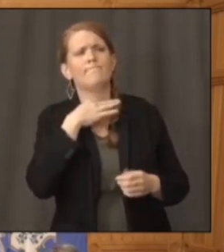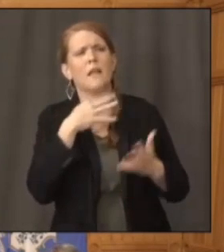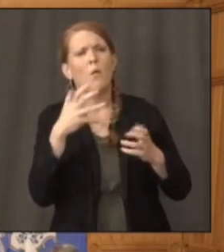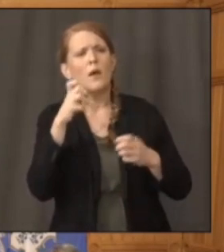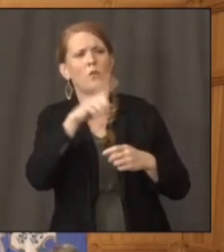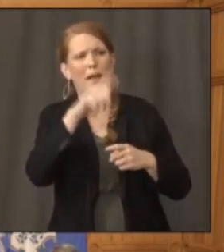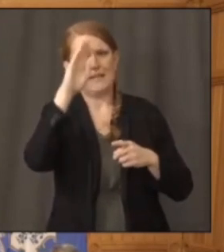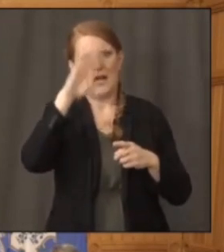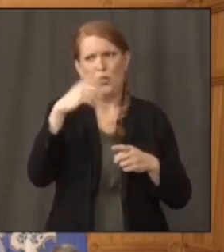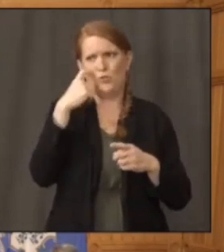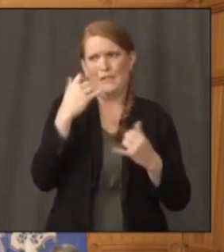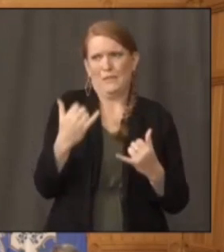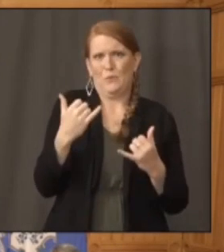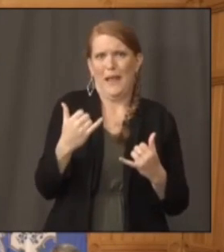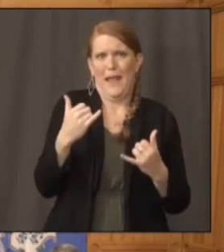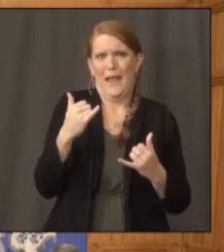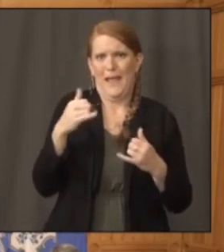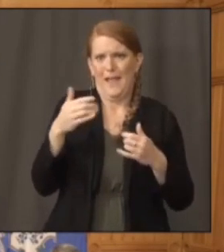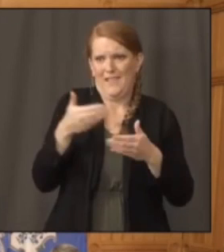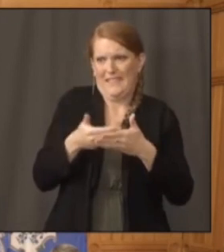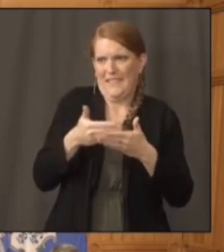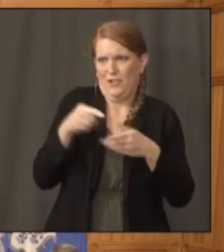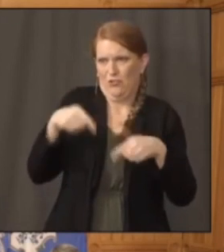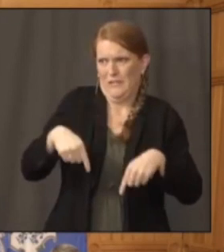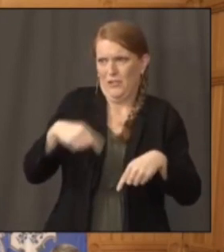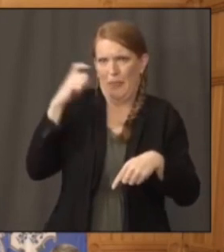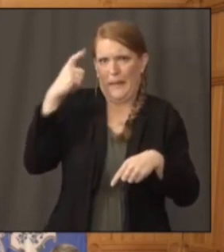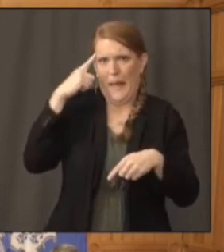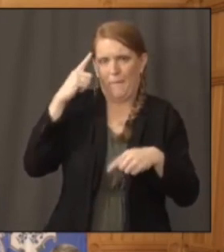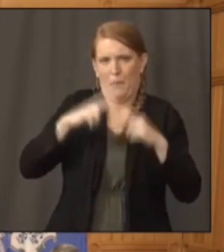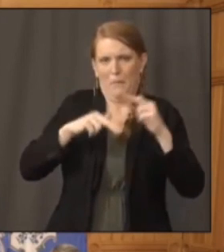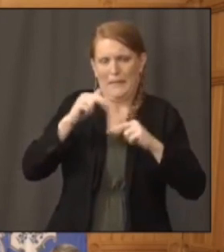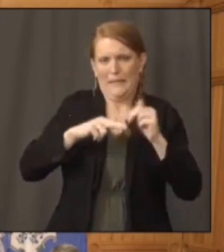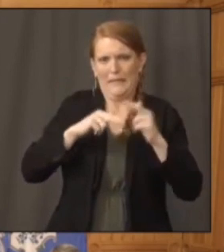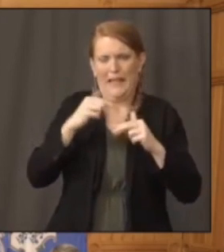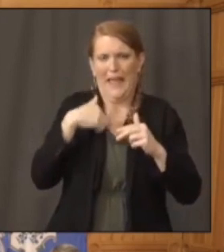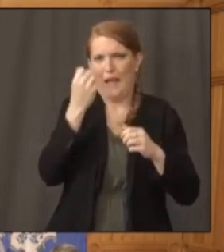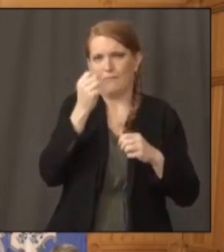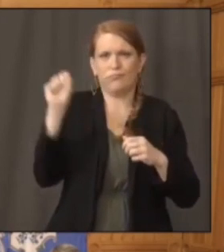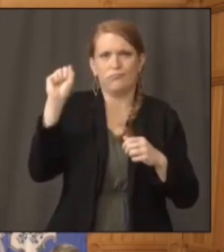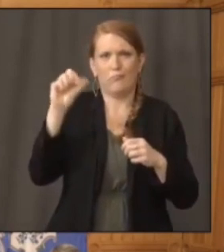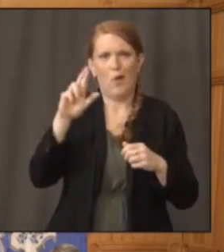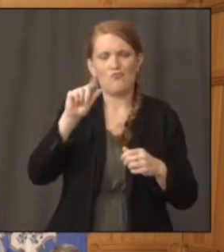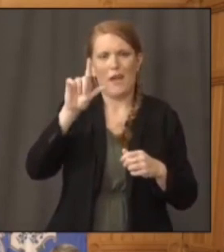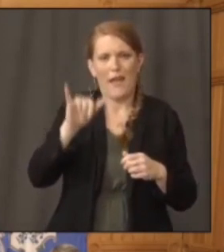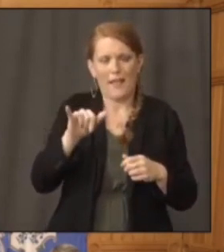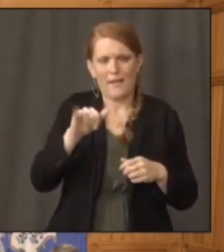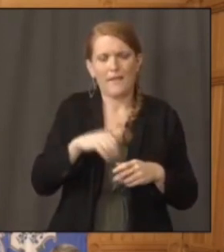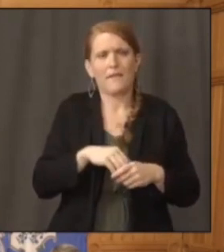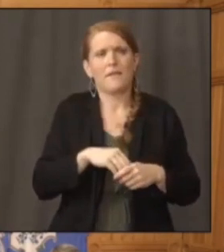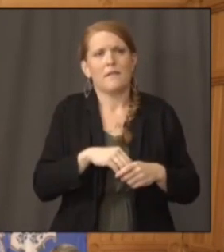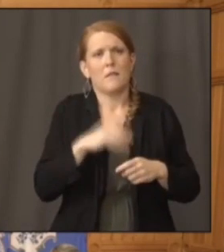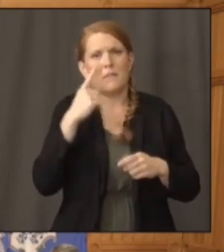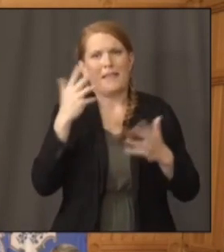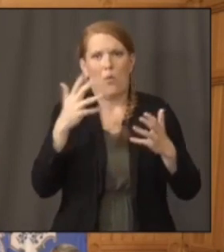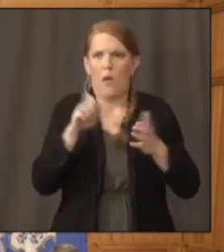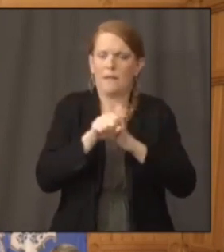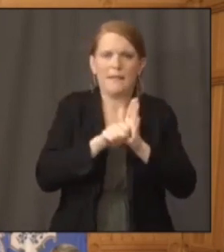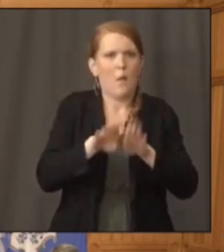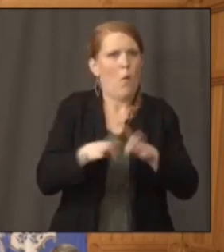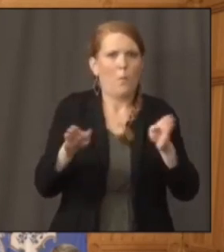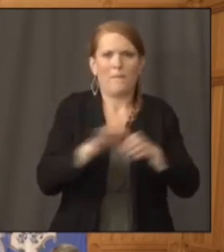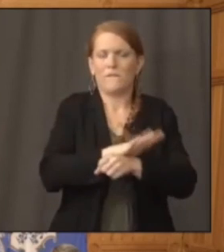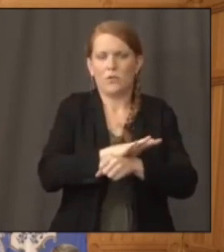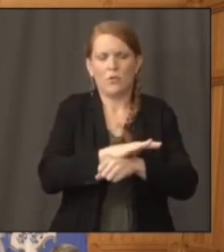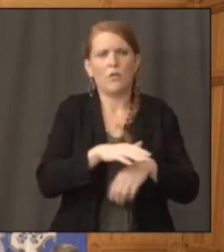the Capitol today about reopening the state, and want to get your reaction to two big concerns that they had. One is that this just